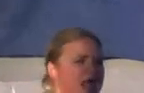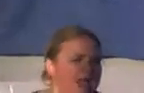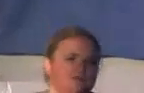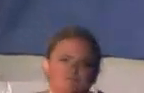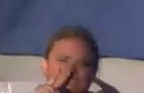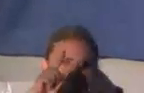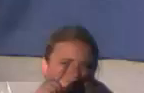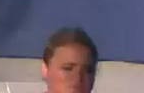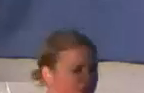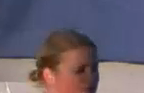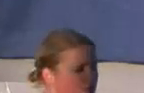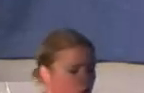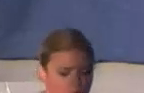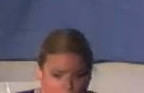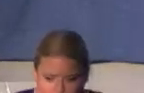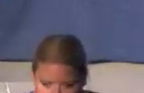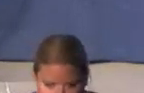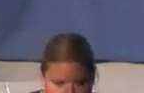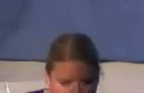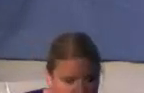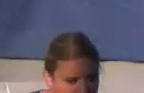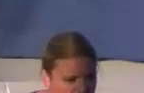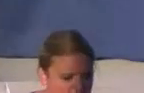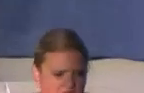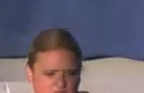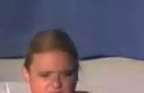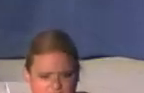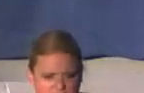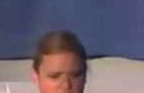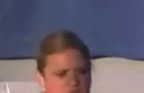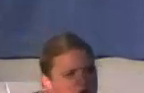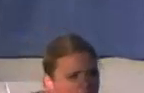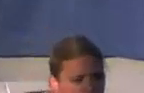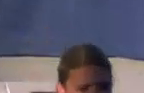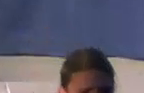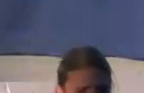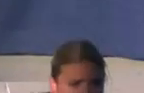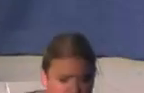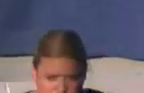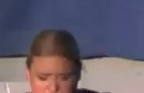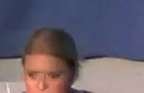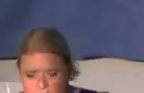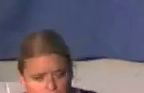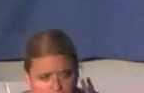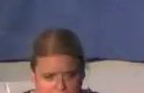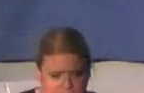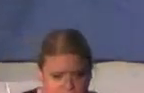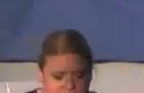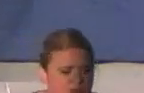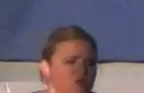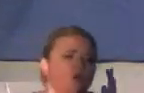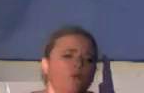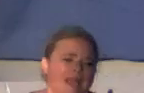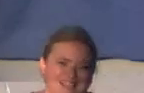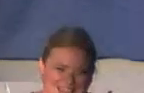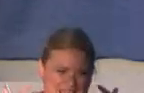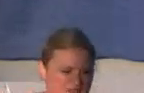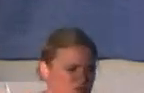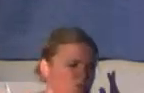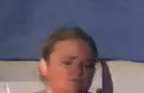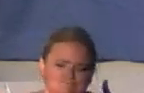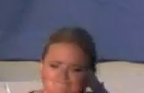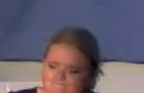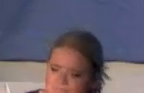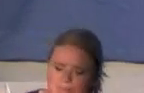fullest. Don't be concerned whether you're the least liked or the coolest. In the times to come, you will laugh and you will cry. But